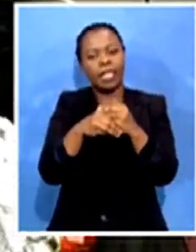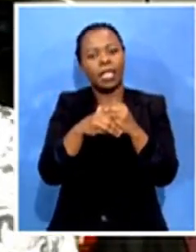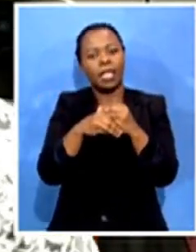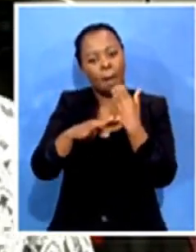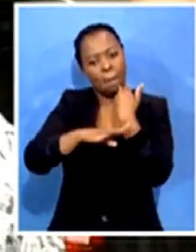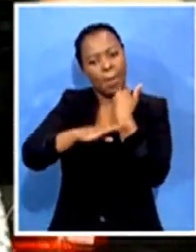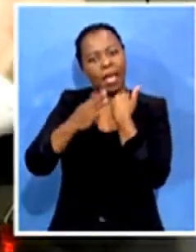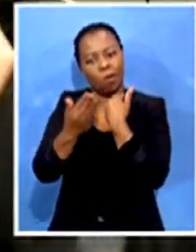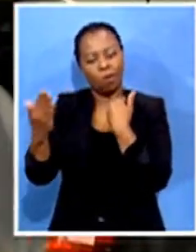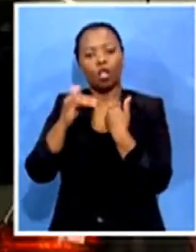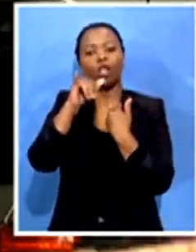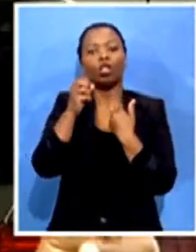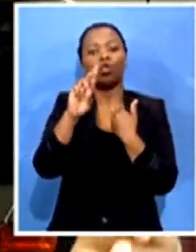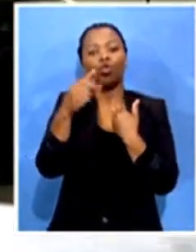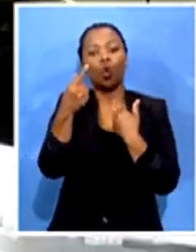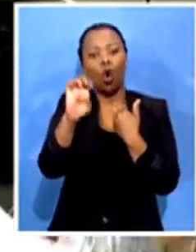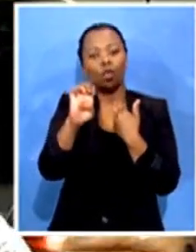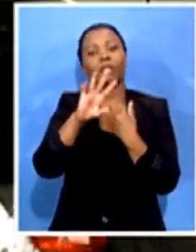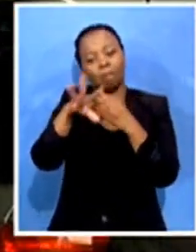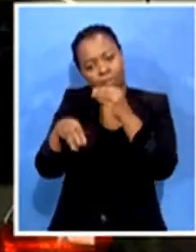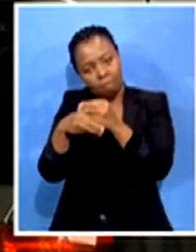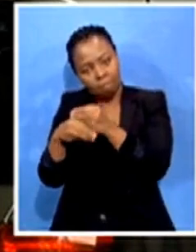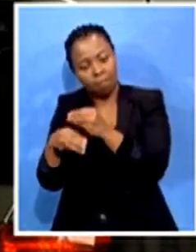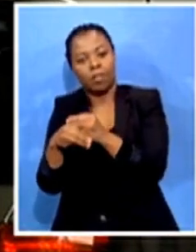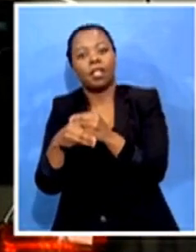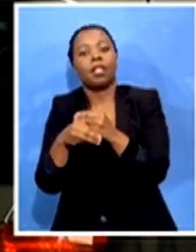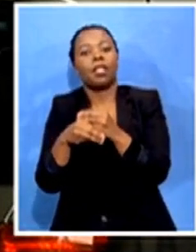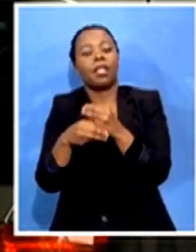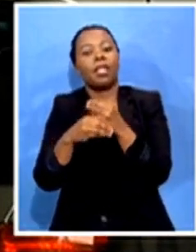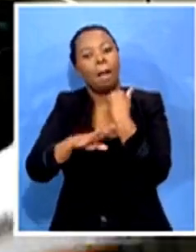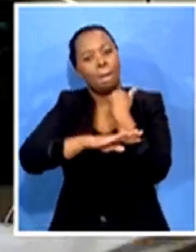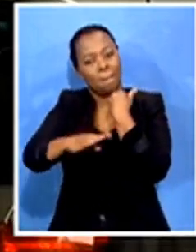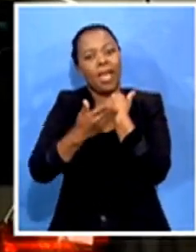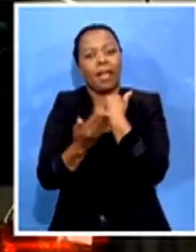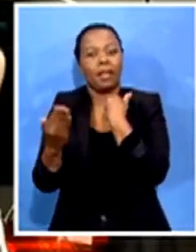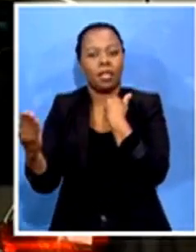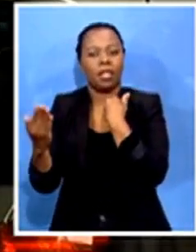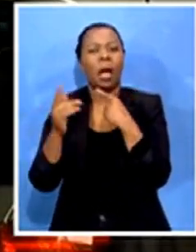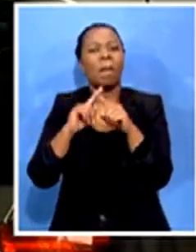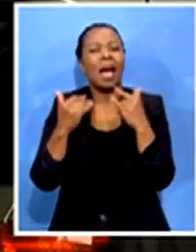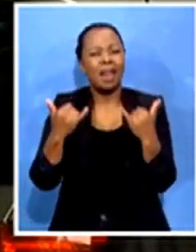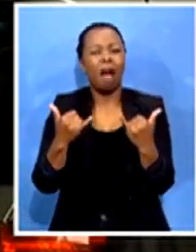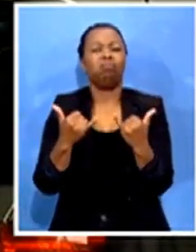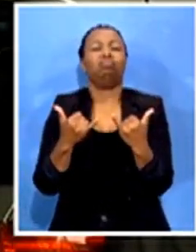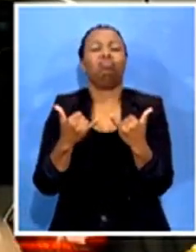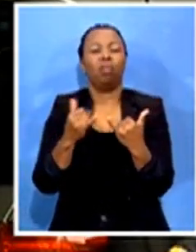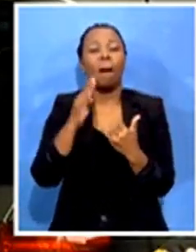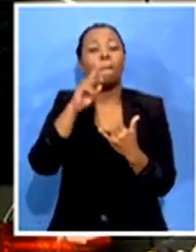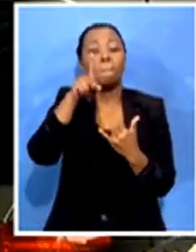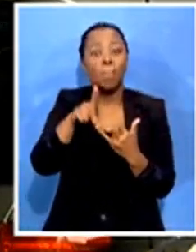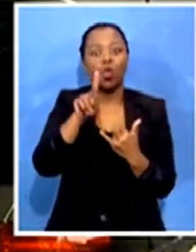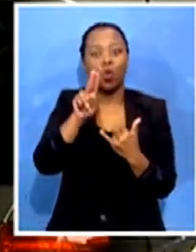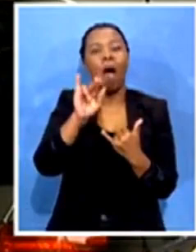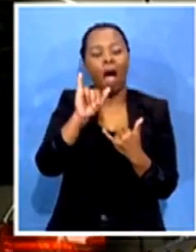that Steve Biko has been having is that there are a lot of PUIs here. Now, you know, I've said, what are the PUIs? These